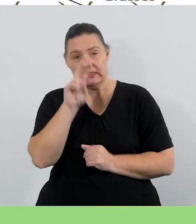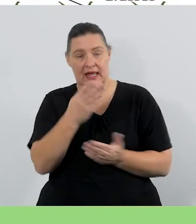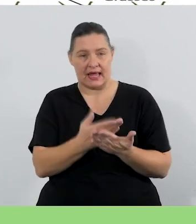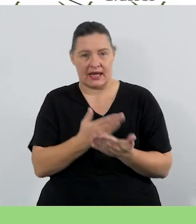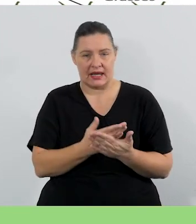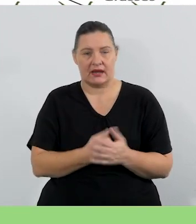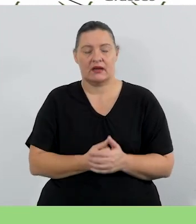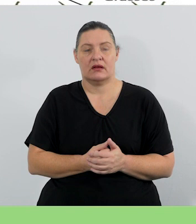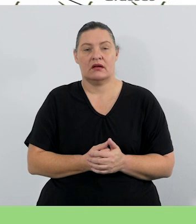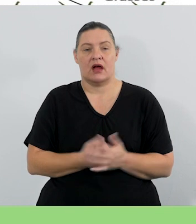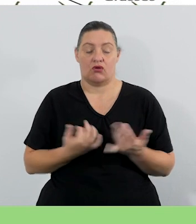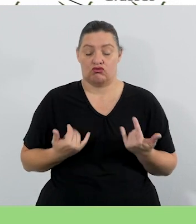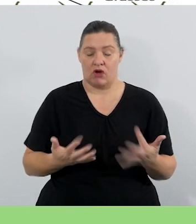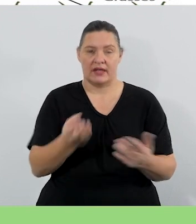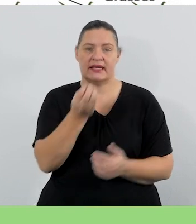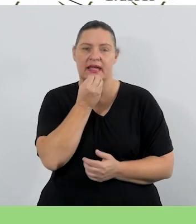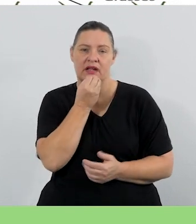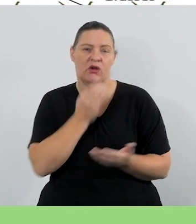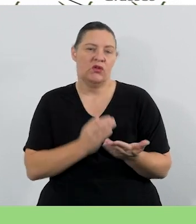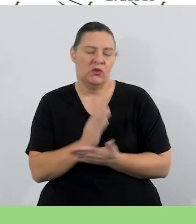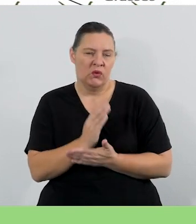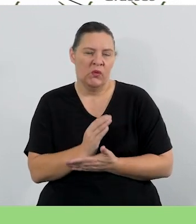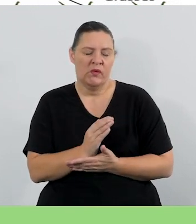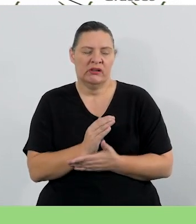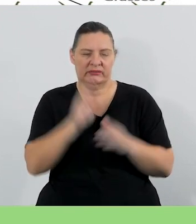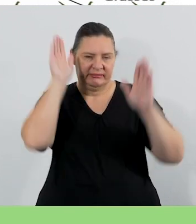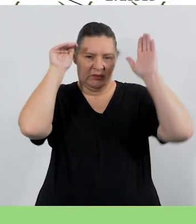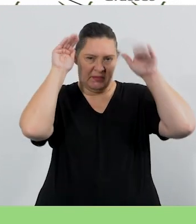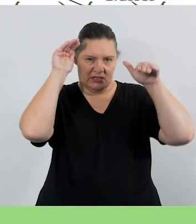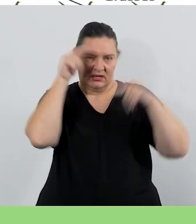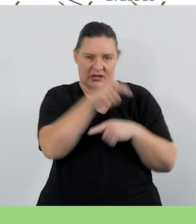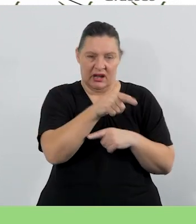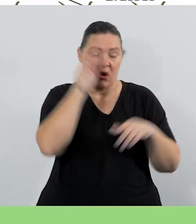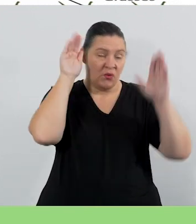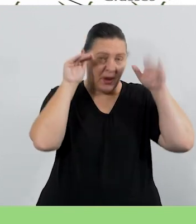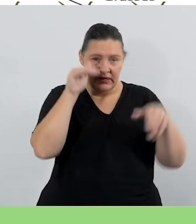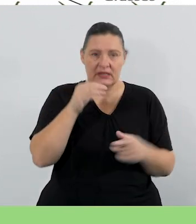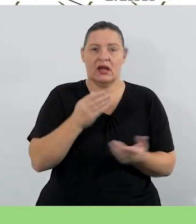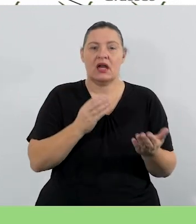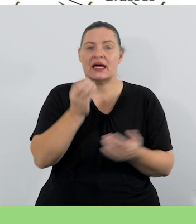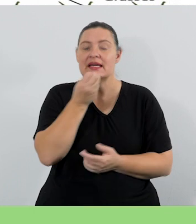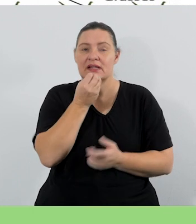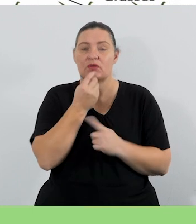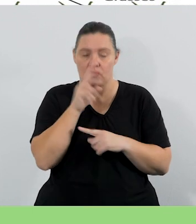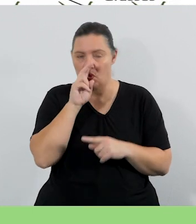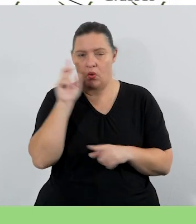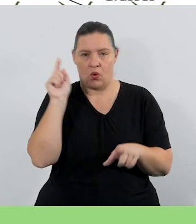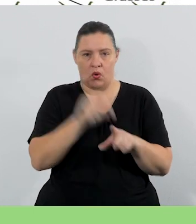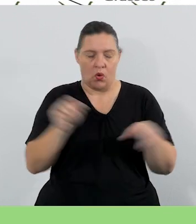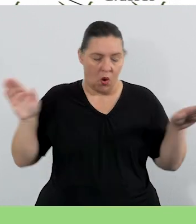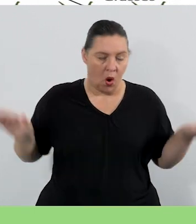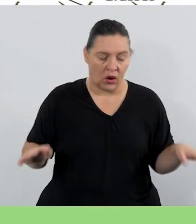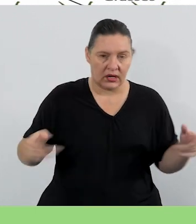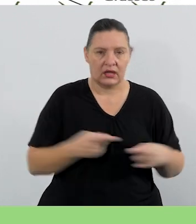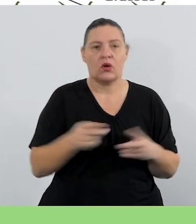can see, the grass is eaten by the rabbit. But now this very rabbit is eaten by the hawk, and